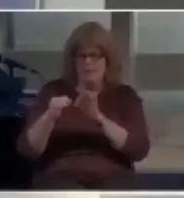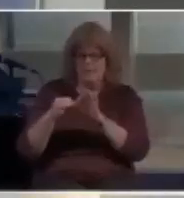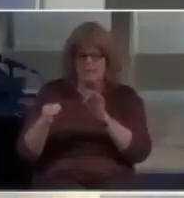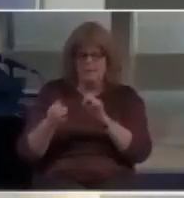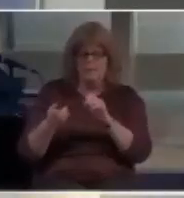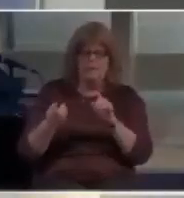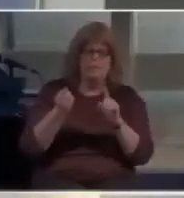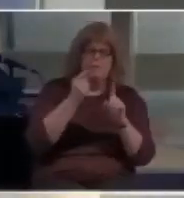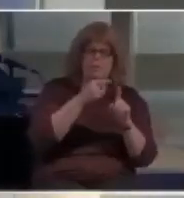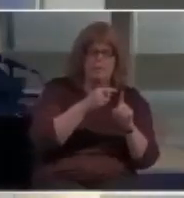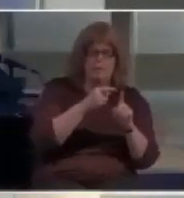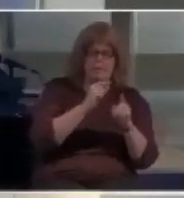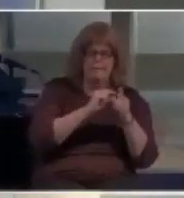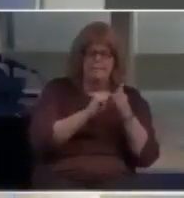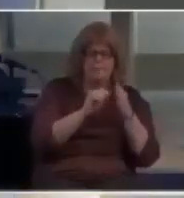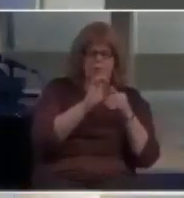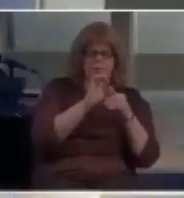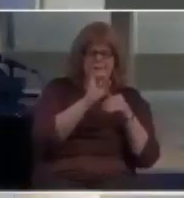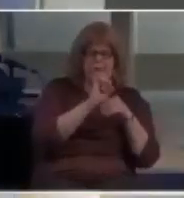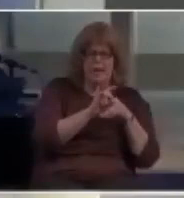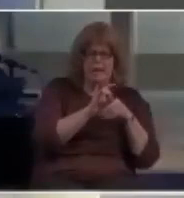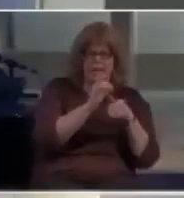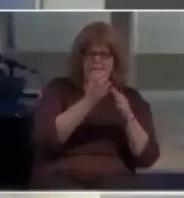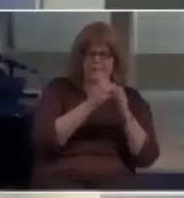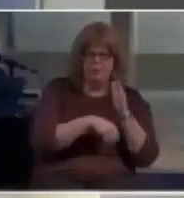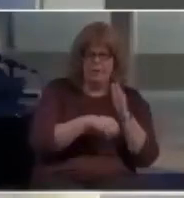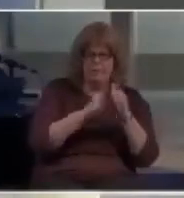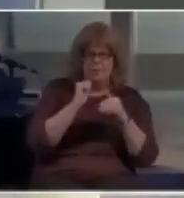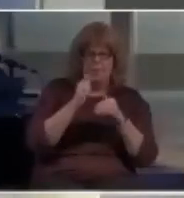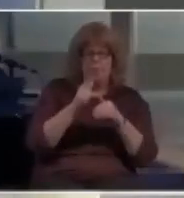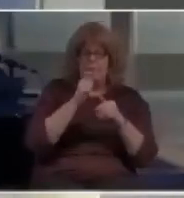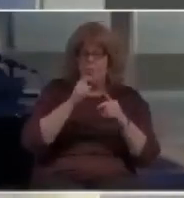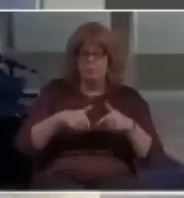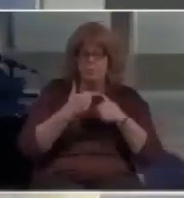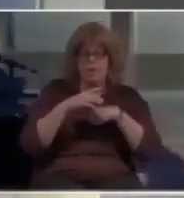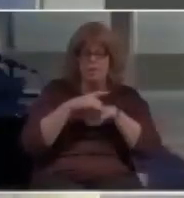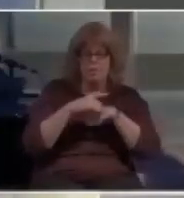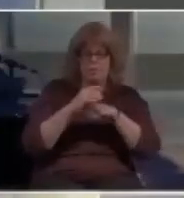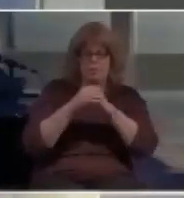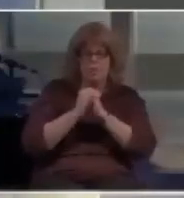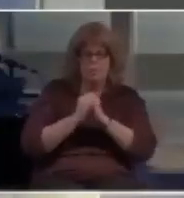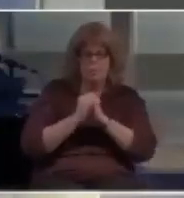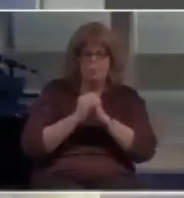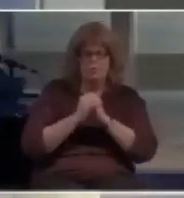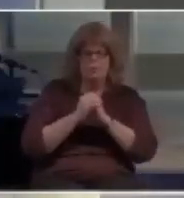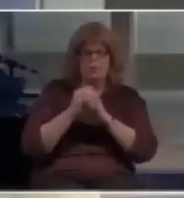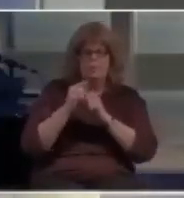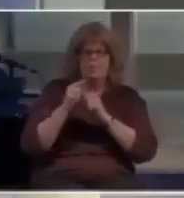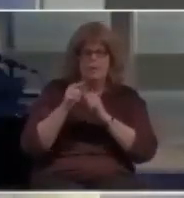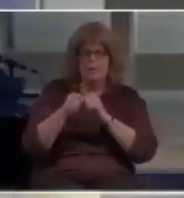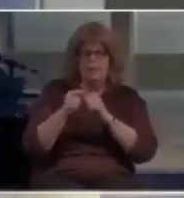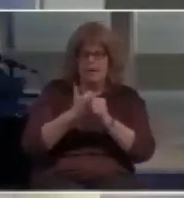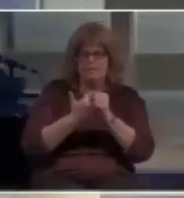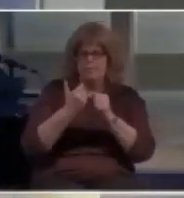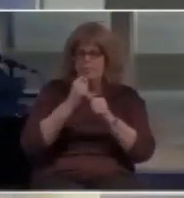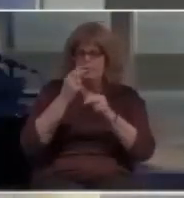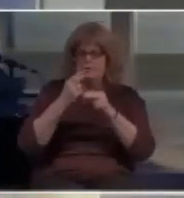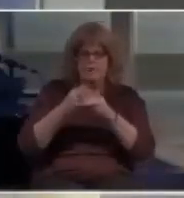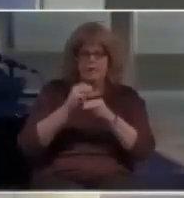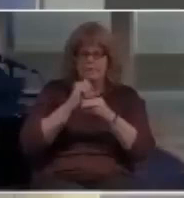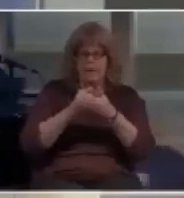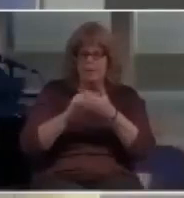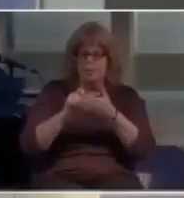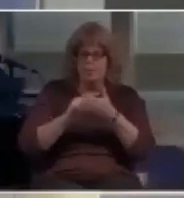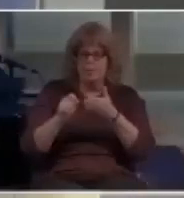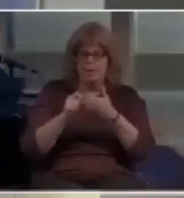verse 8 of the chapter. All who dwell on the earth will worship him. Everyone whose name has not been